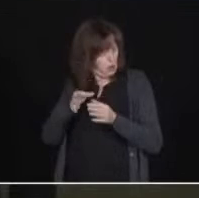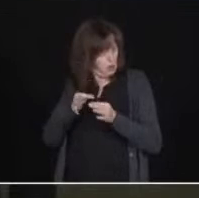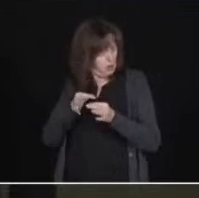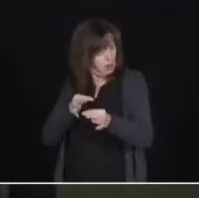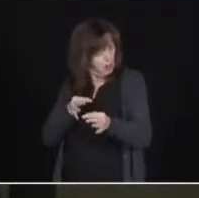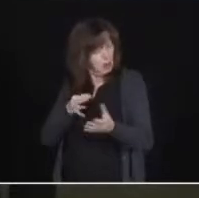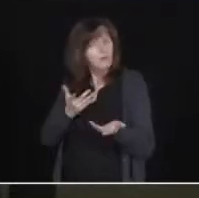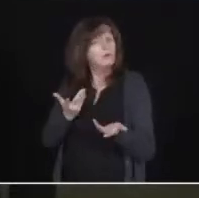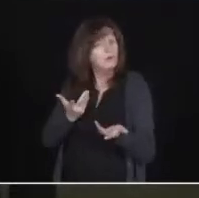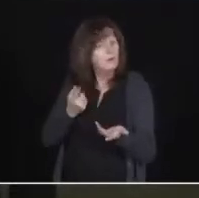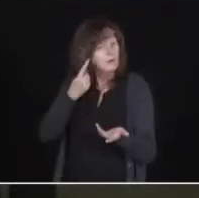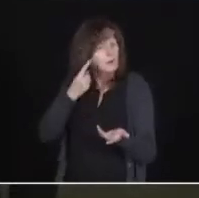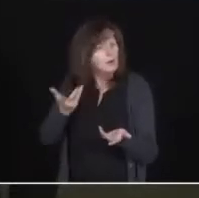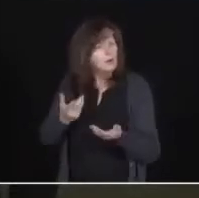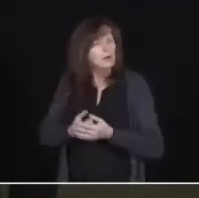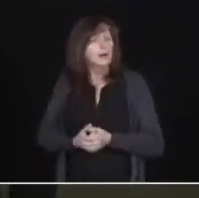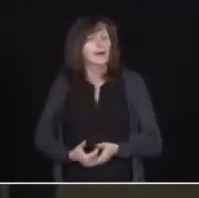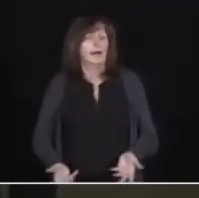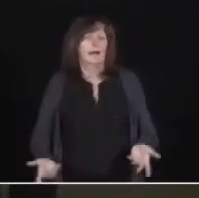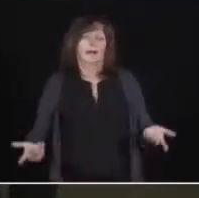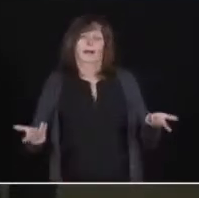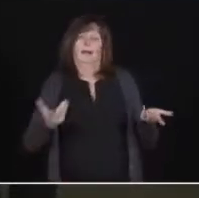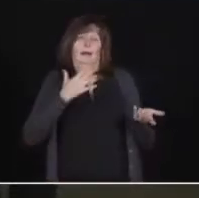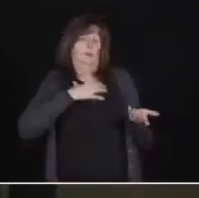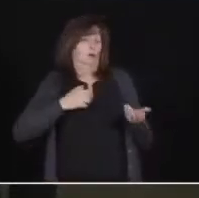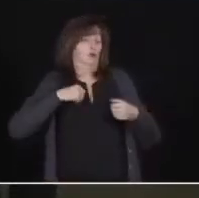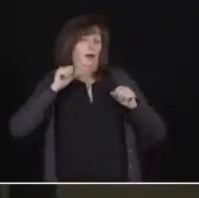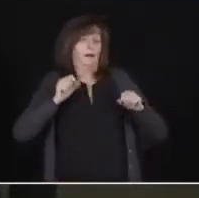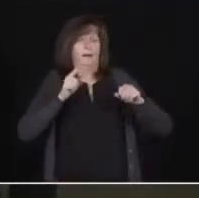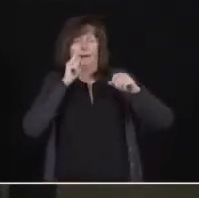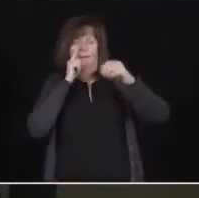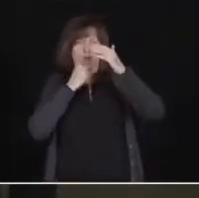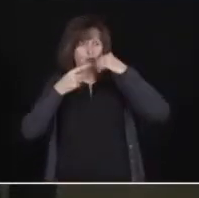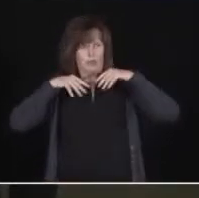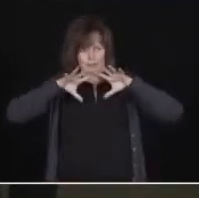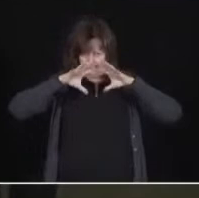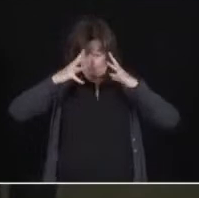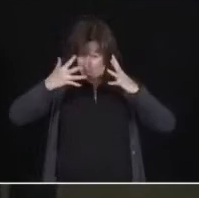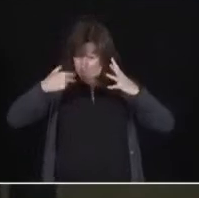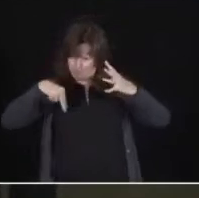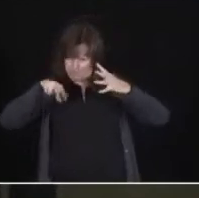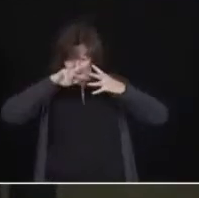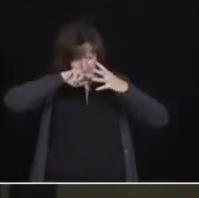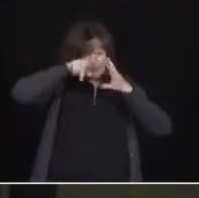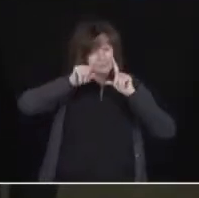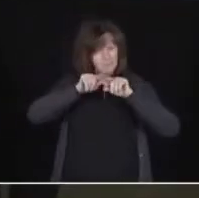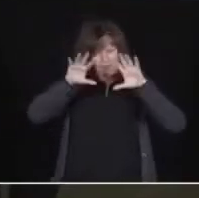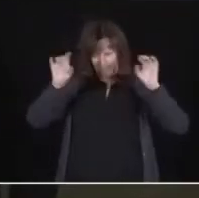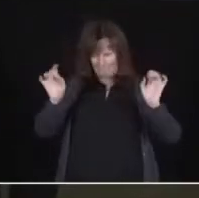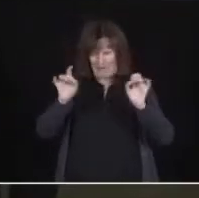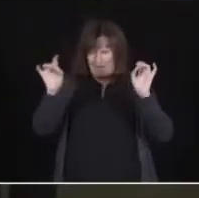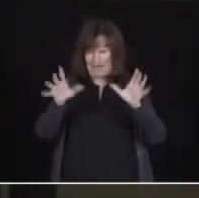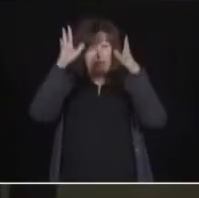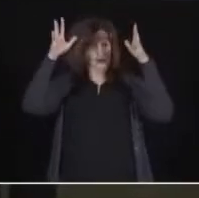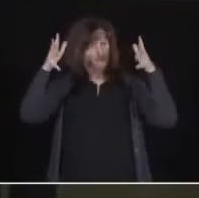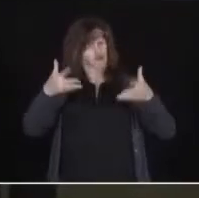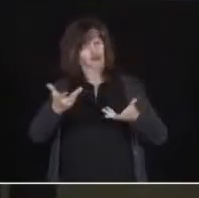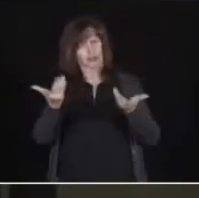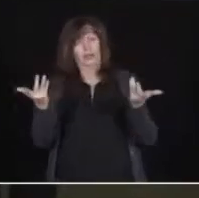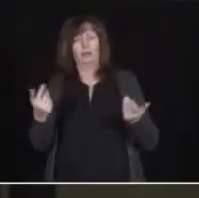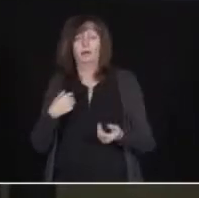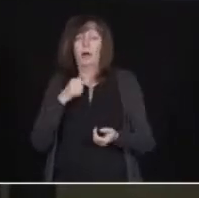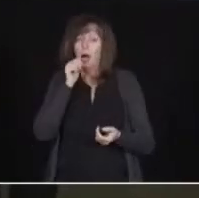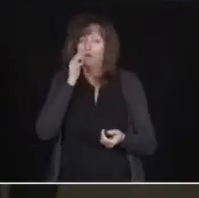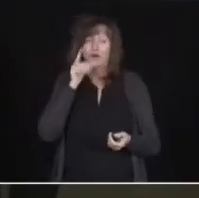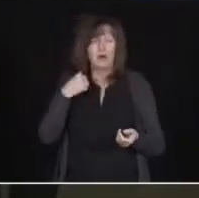where we're going. You know, I pray in a couple of weeks things are going to change. I pray every day that the numbers are going down. I get these